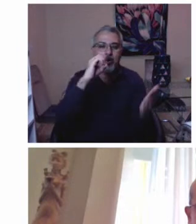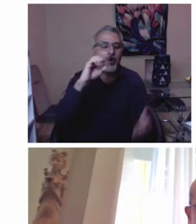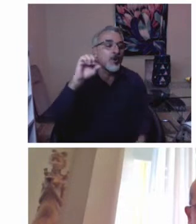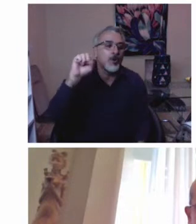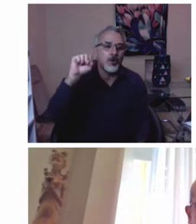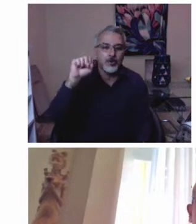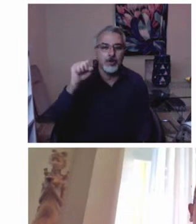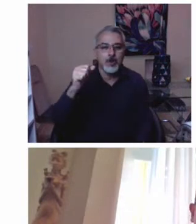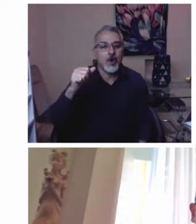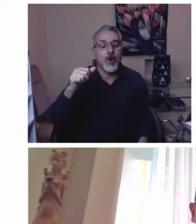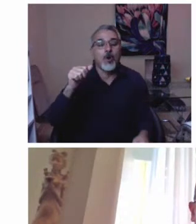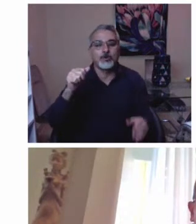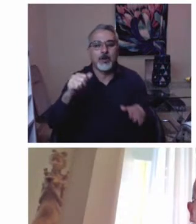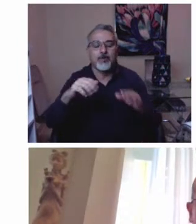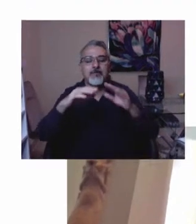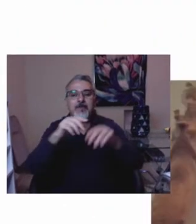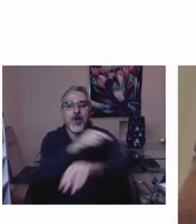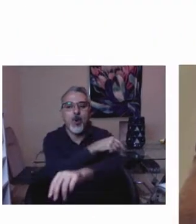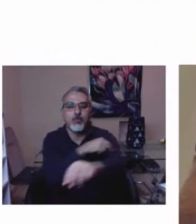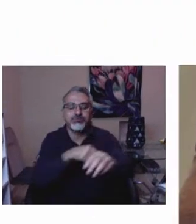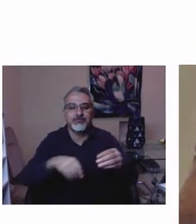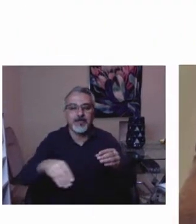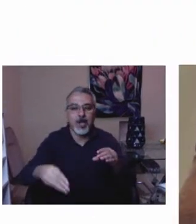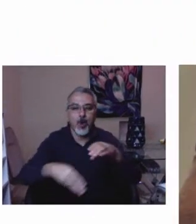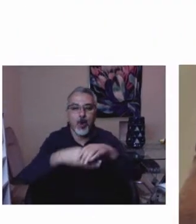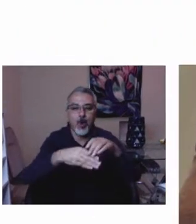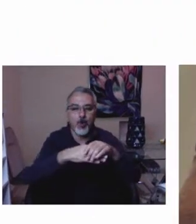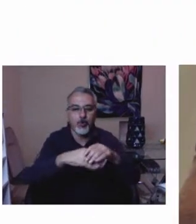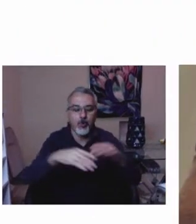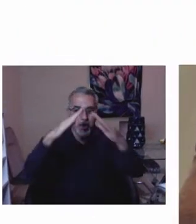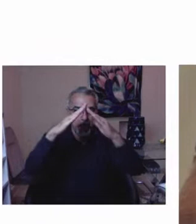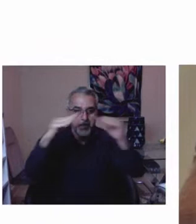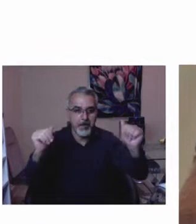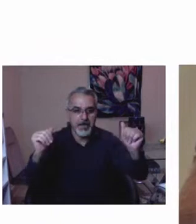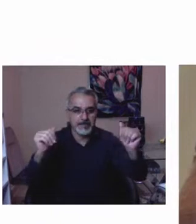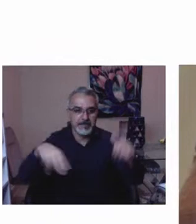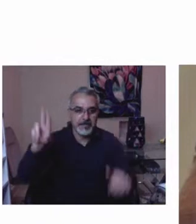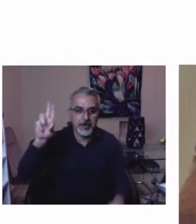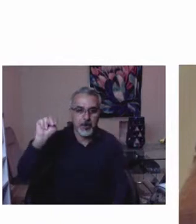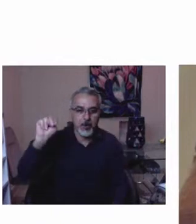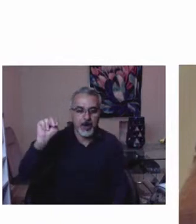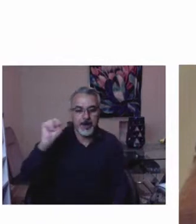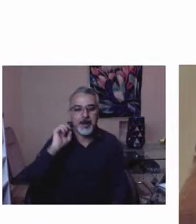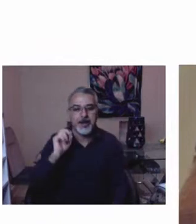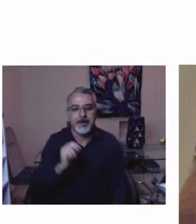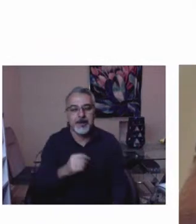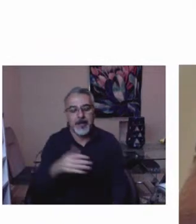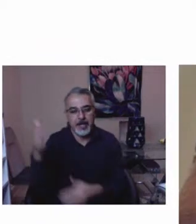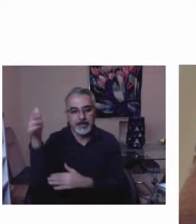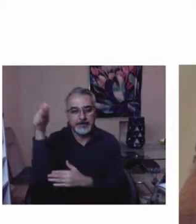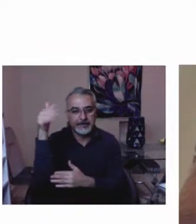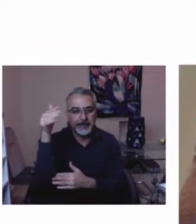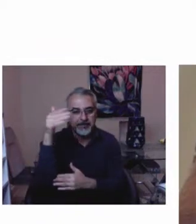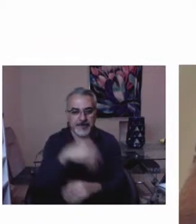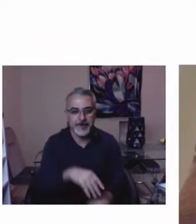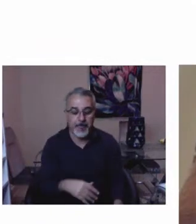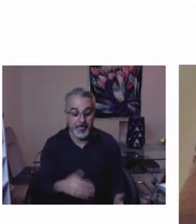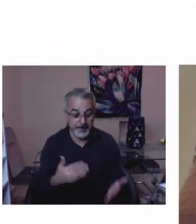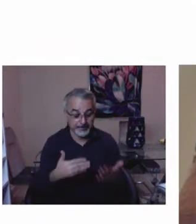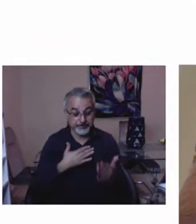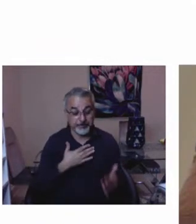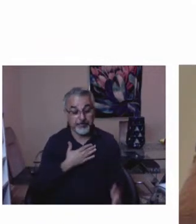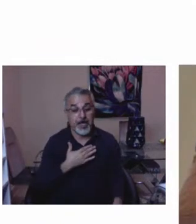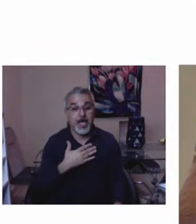is yours. Thank you very much, distinguished moderator, and really very grateful for availing me that